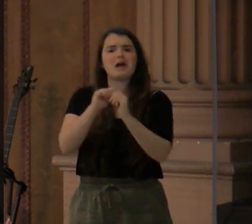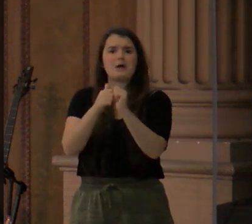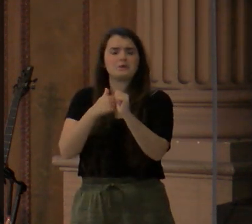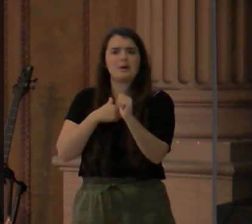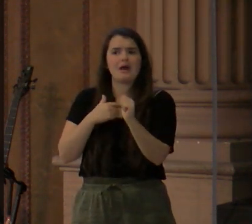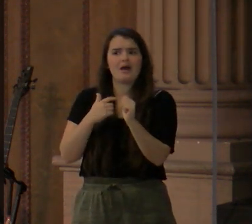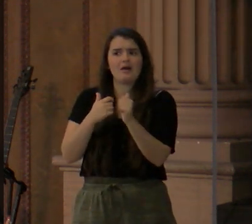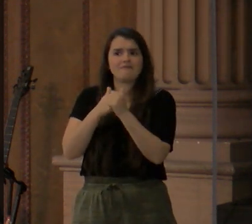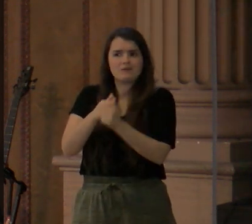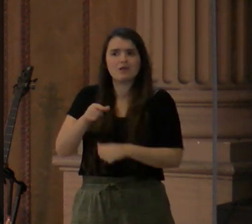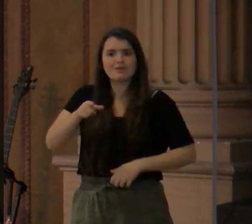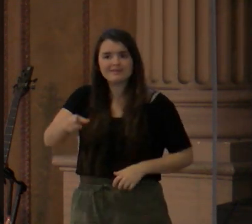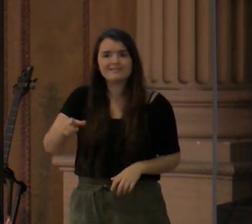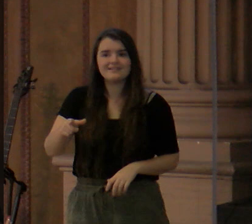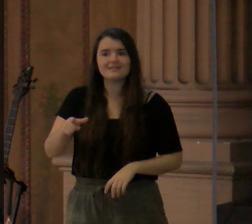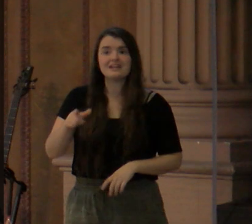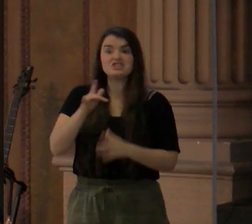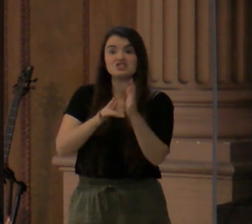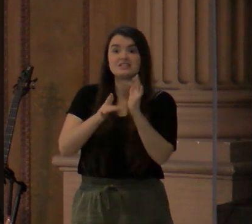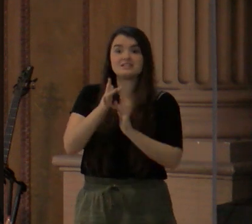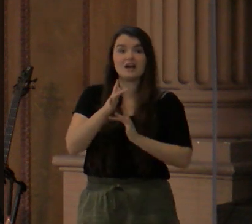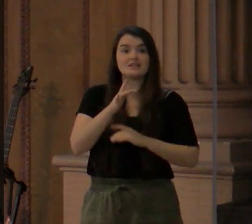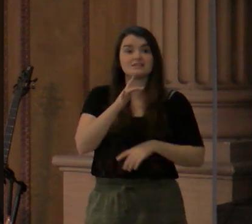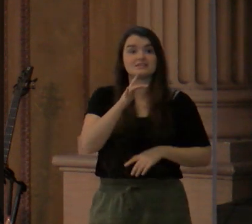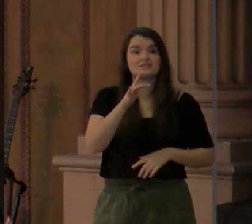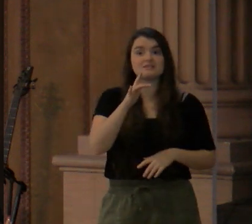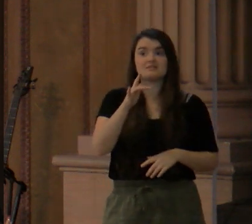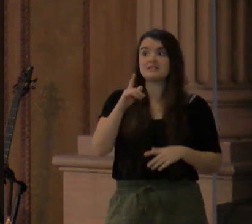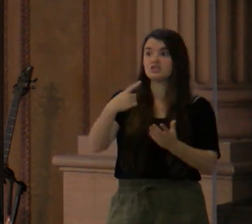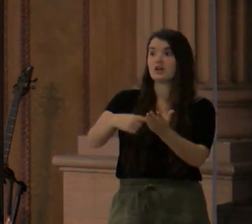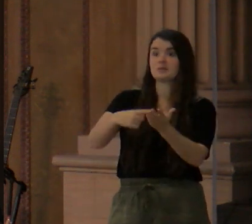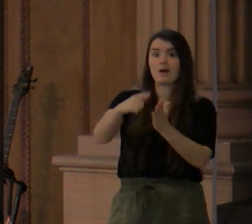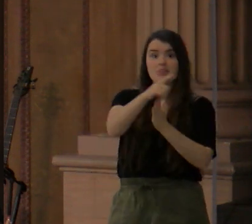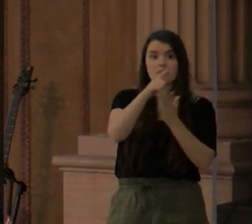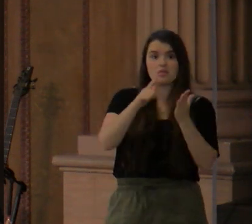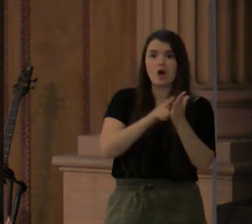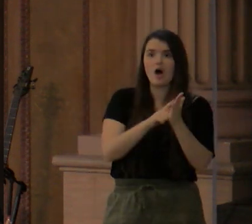he takes the law of God and applies it all the way down to our hearts?